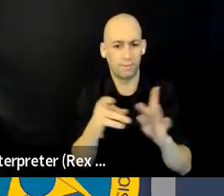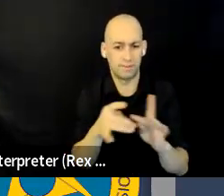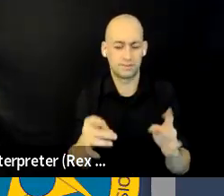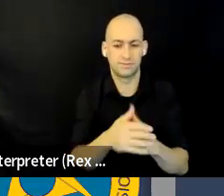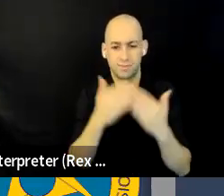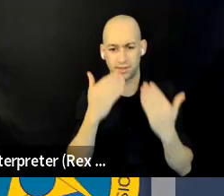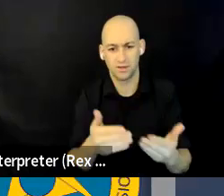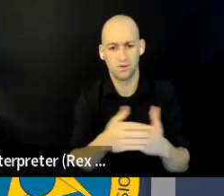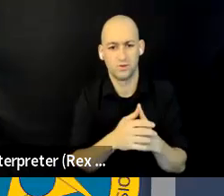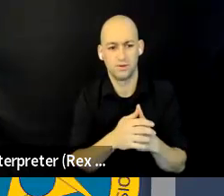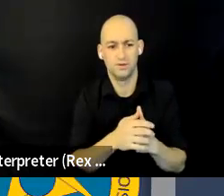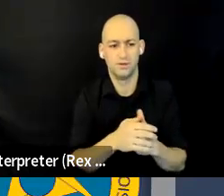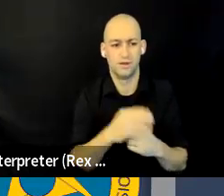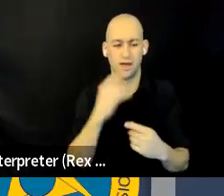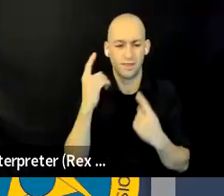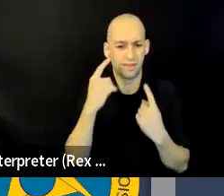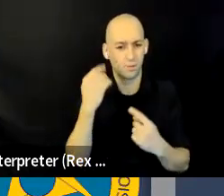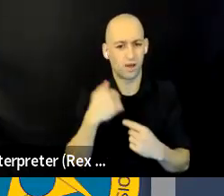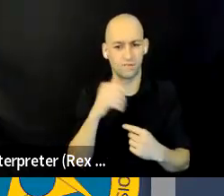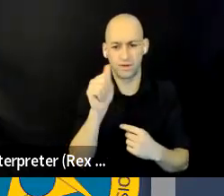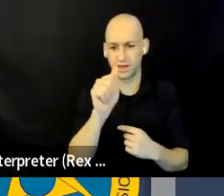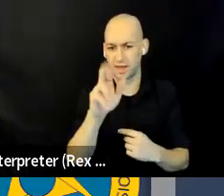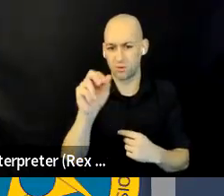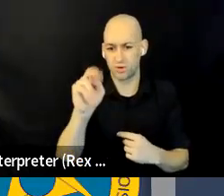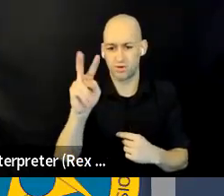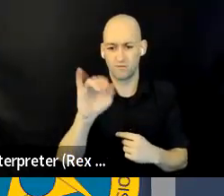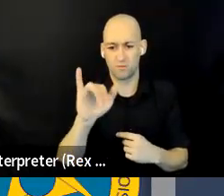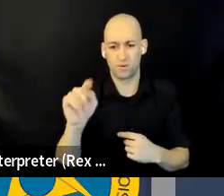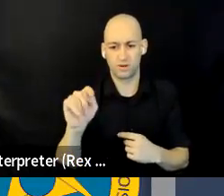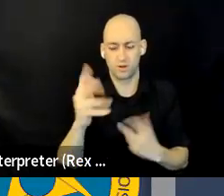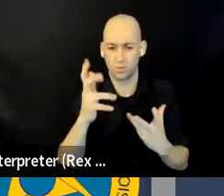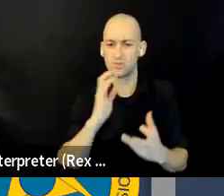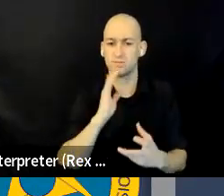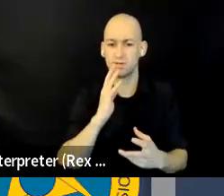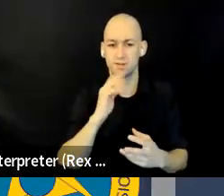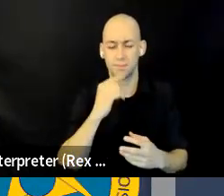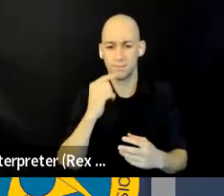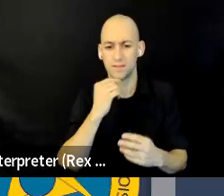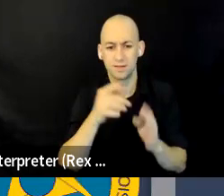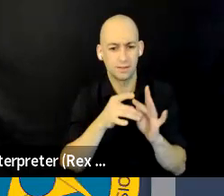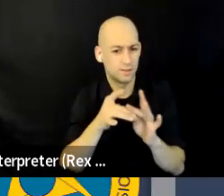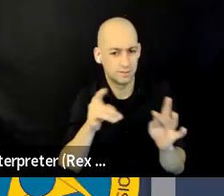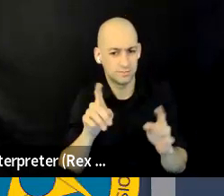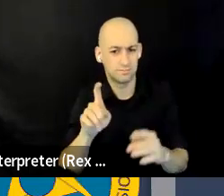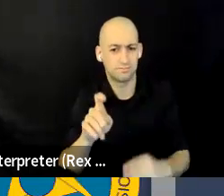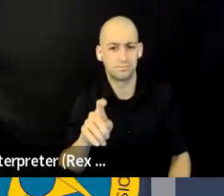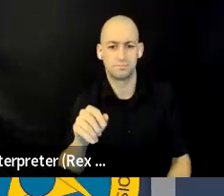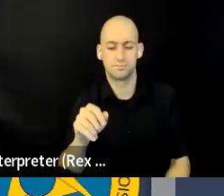you. I believe we have Aaron Hoyt that would like to speak. Public comment?